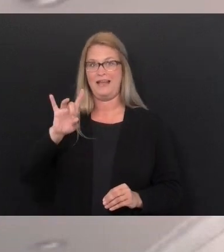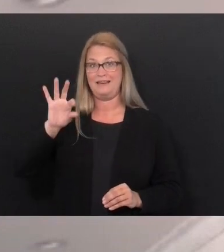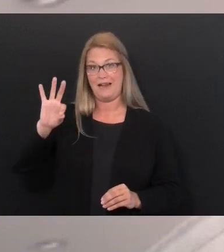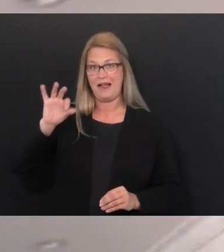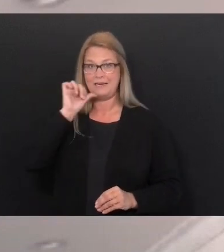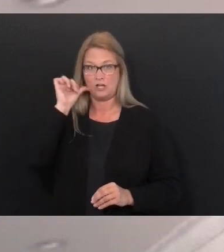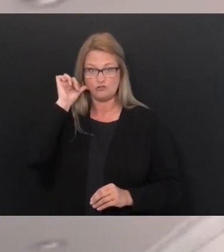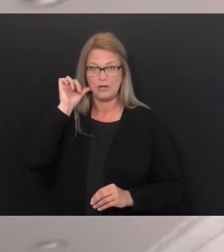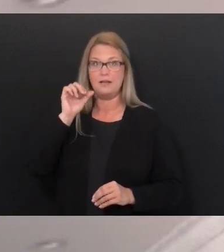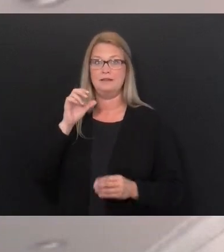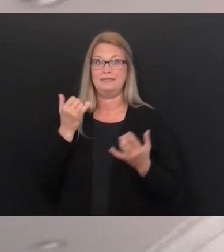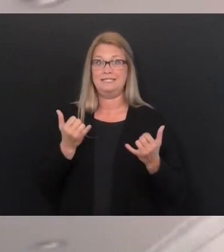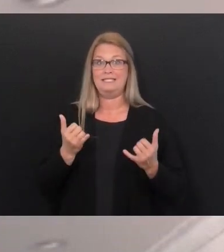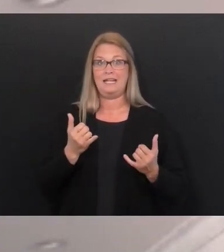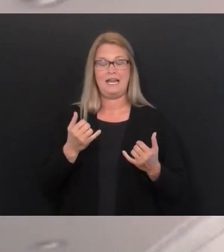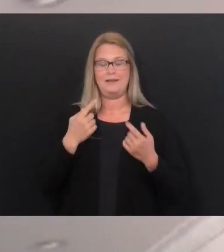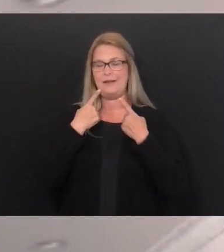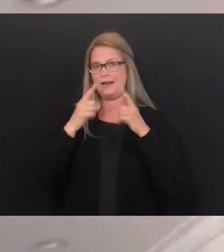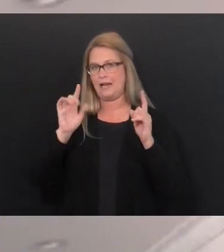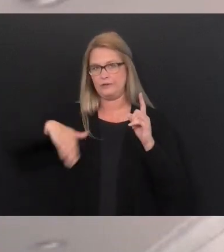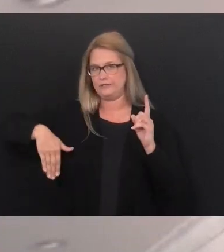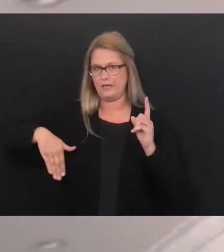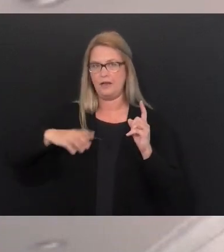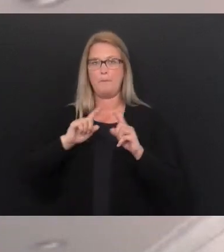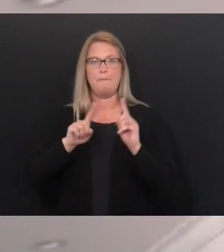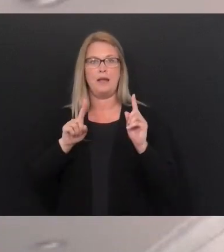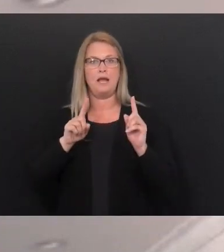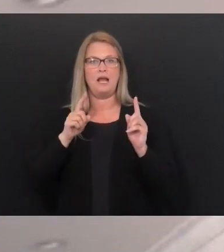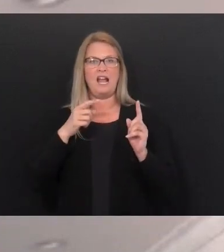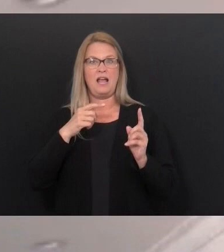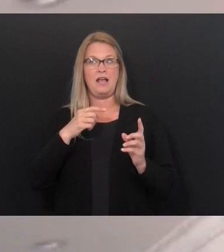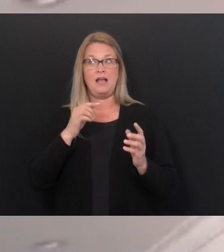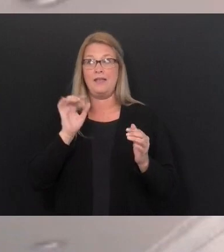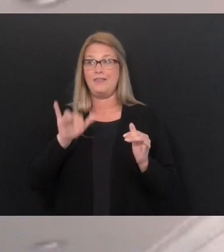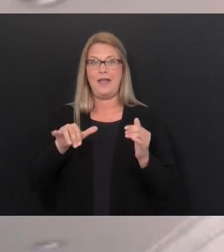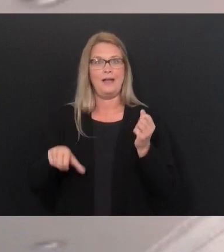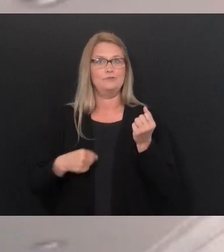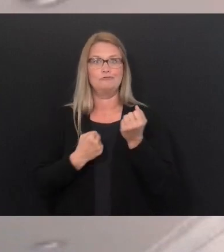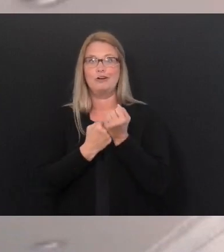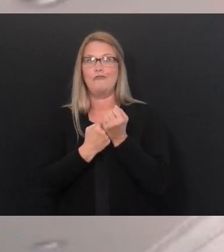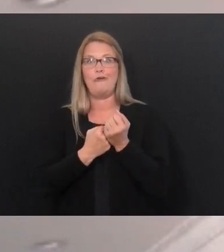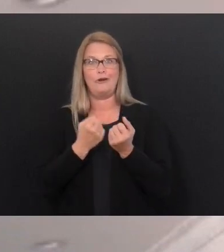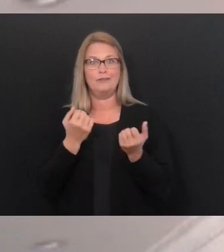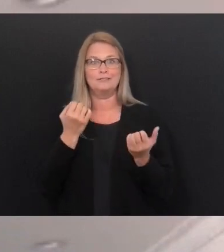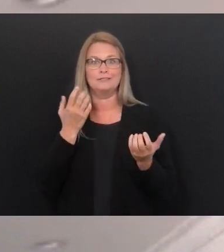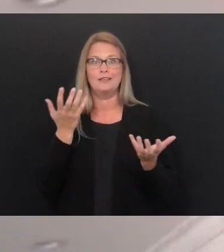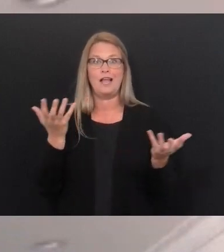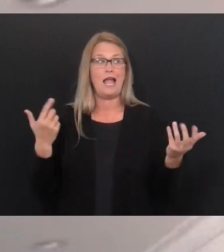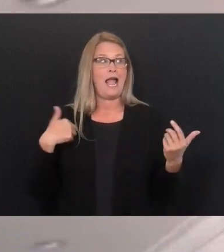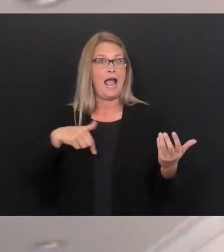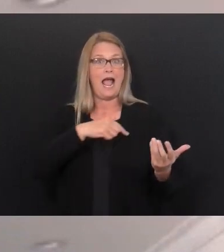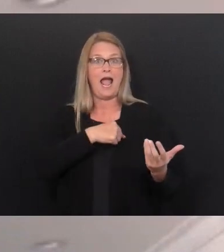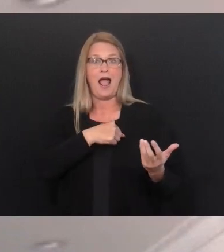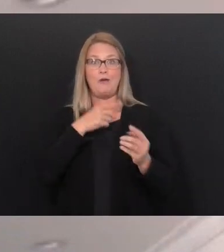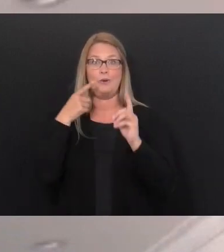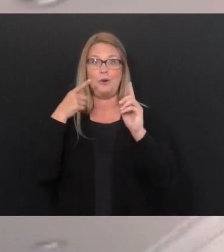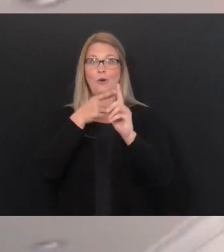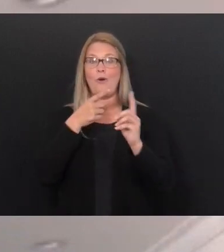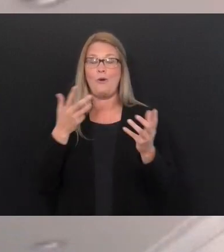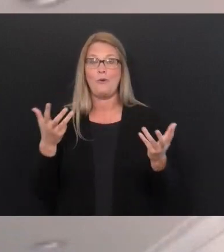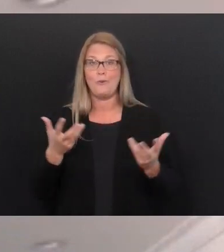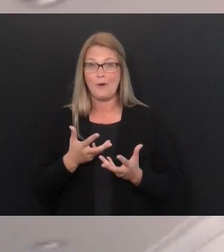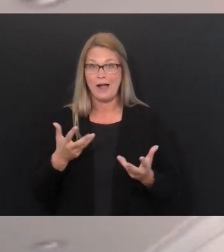0.89. Today's is not out yet, but I think it just reinforces the idea, as the governor has said, that as